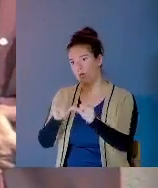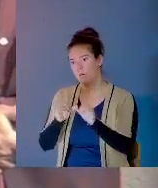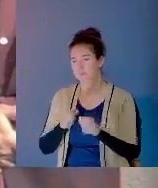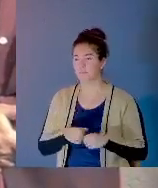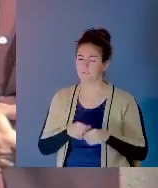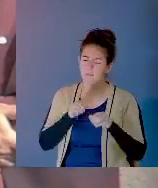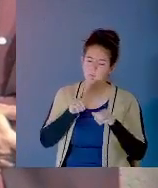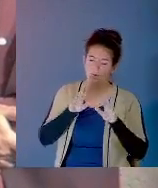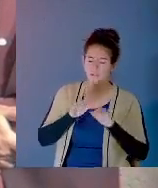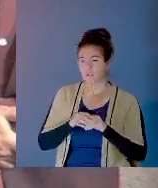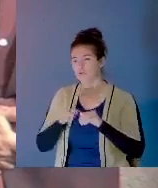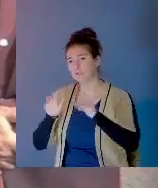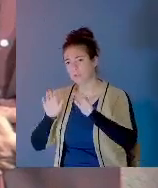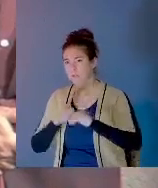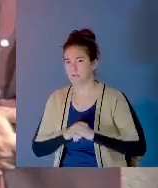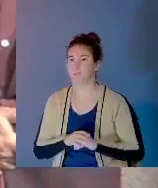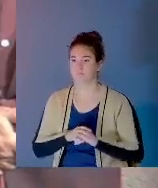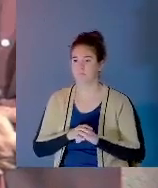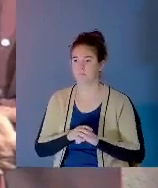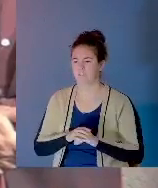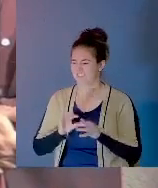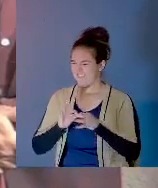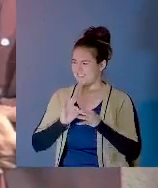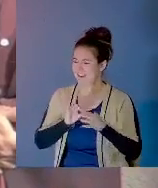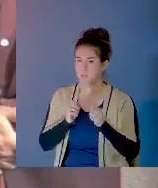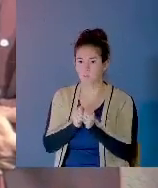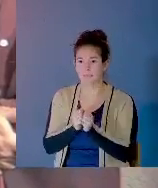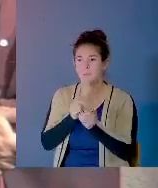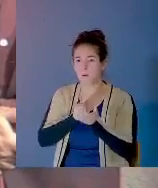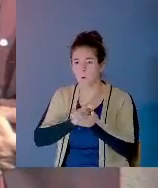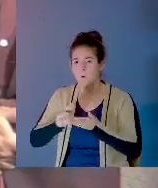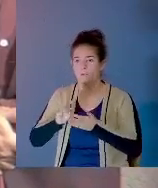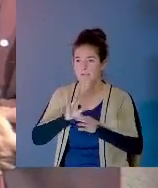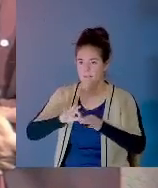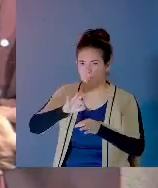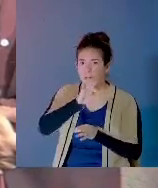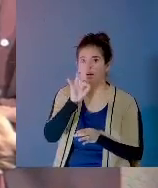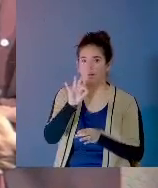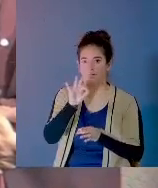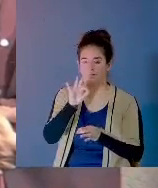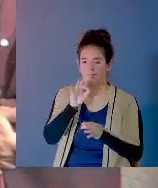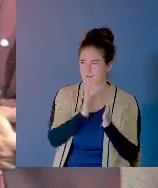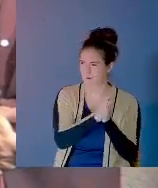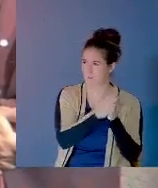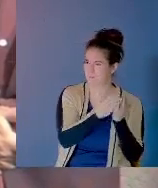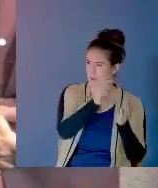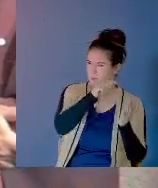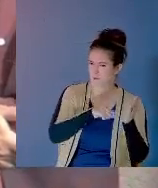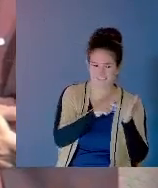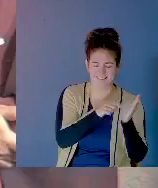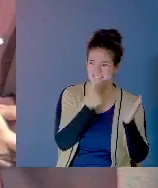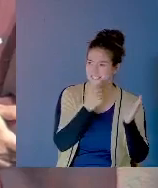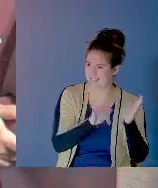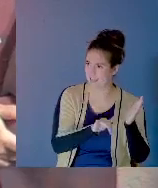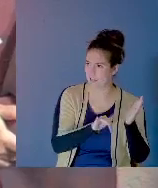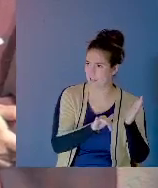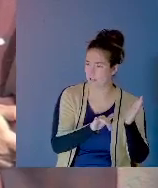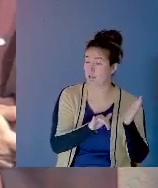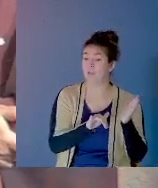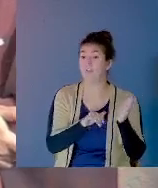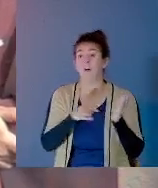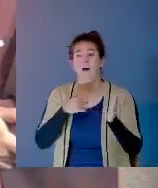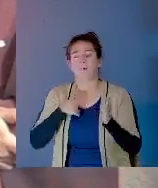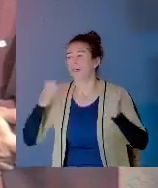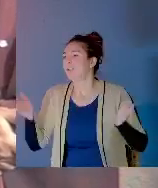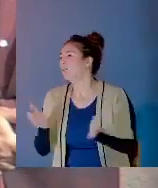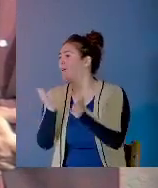says. But the Greek is be being filled. So I'm just encouraging us all, be thankful,